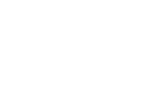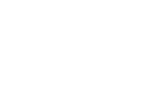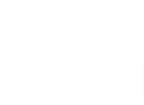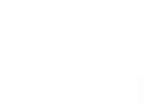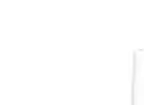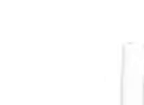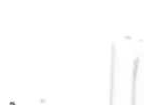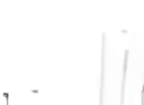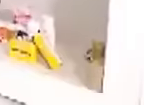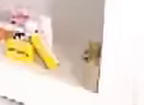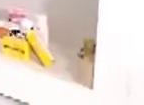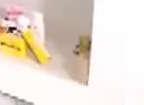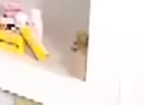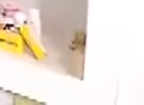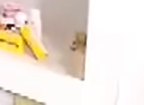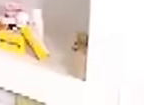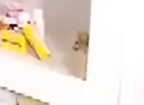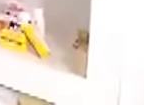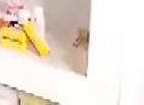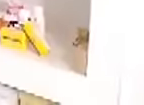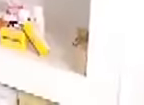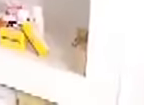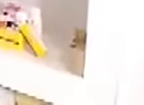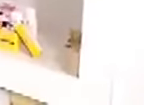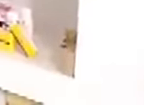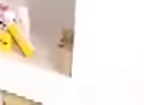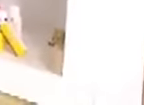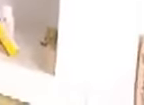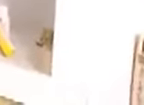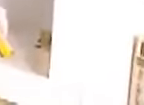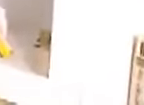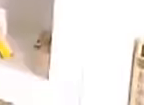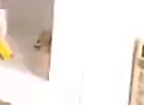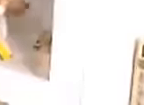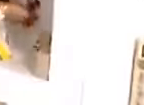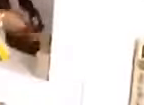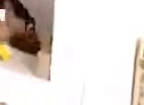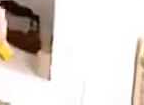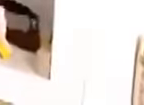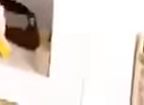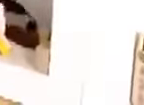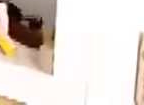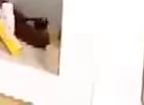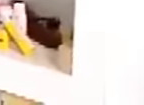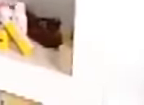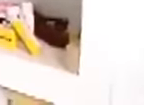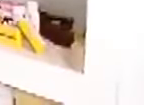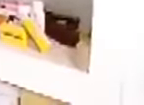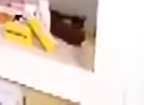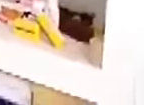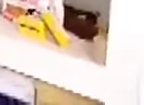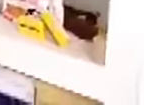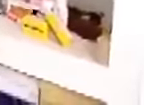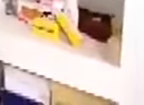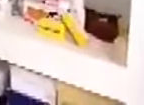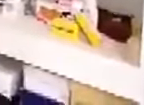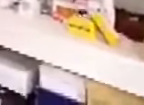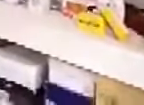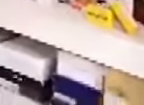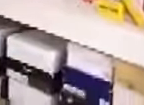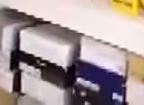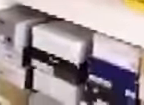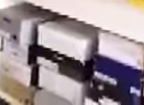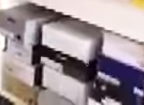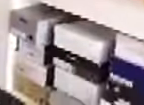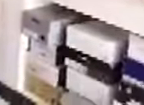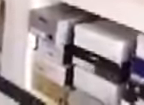ñu ci rafetal jigen rek luy taral jigen rek wow bo leen di tukki tamit bëggon rek classic suitcase ñu